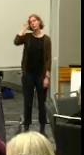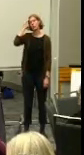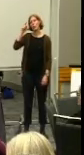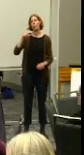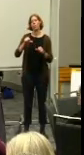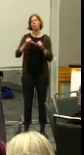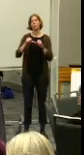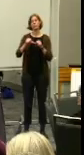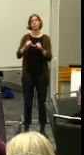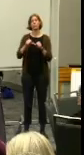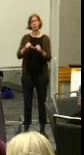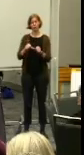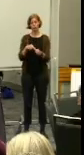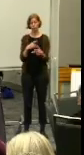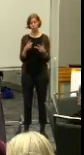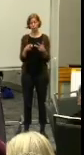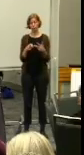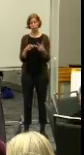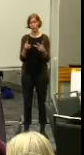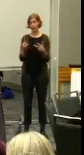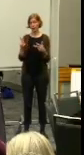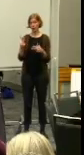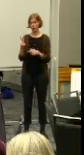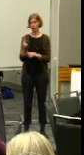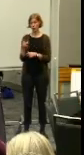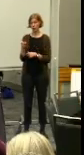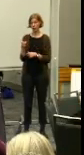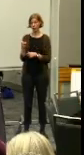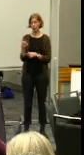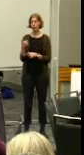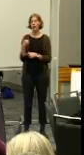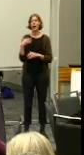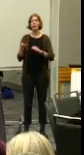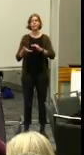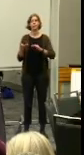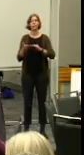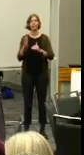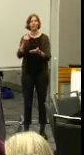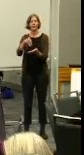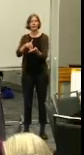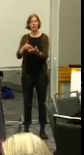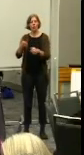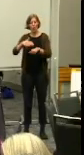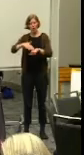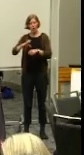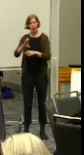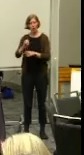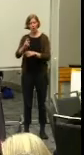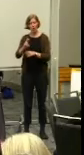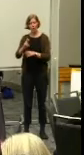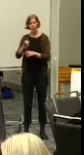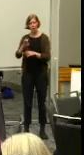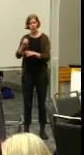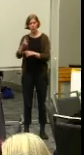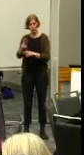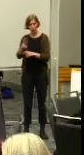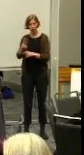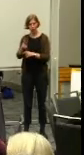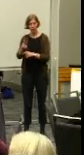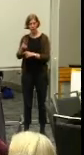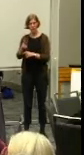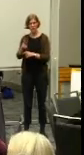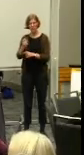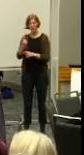corridor. The City of Vancouver has their operations centre along the corridor. It's about a mile away from the Fourth Lane Community